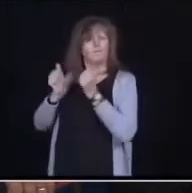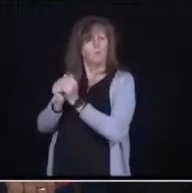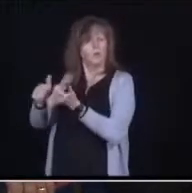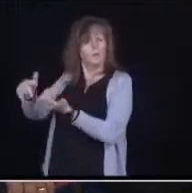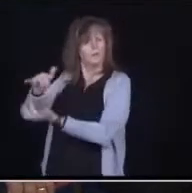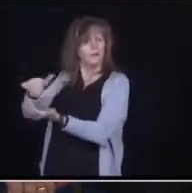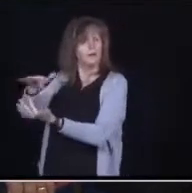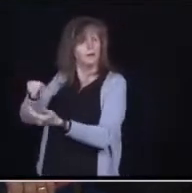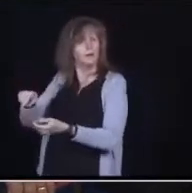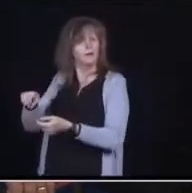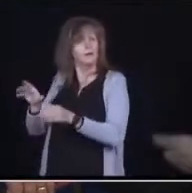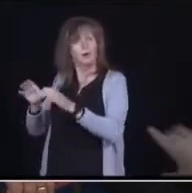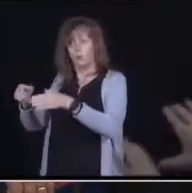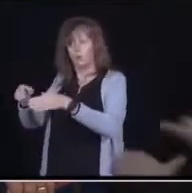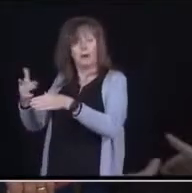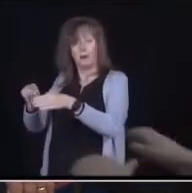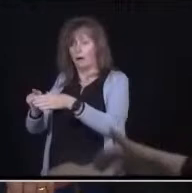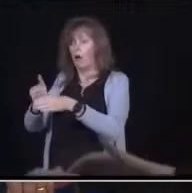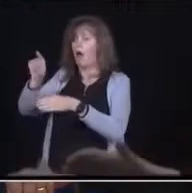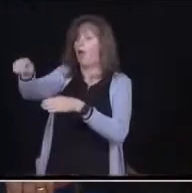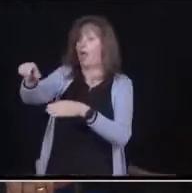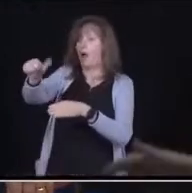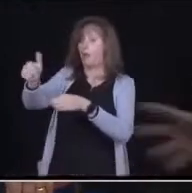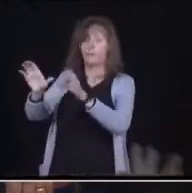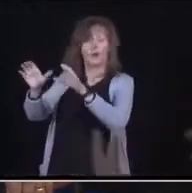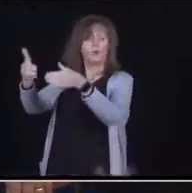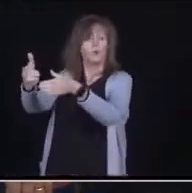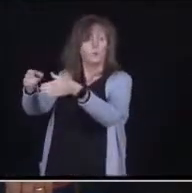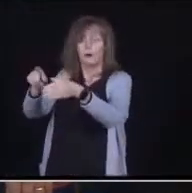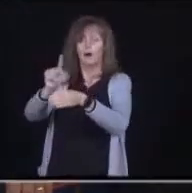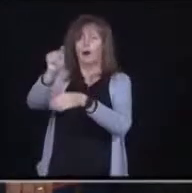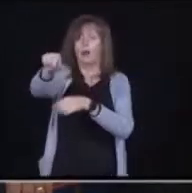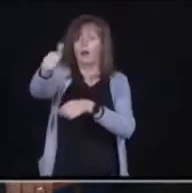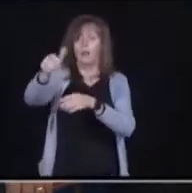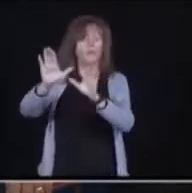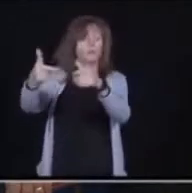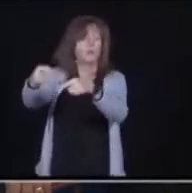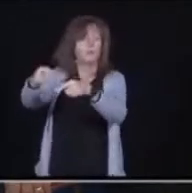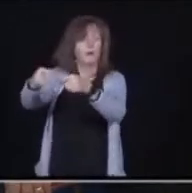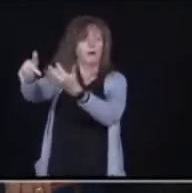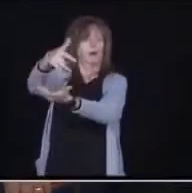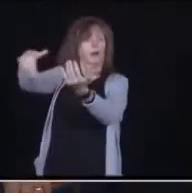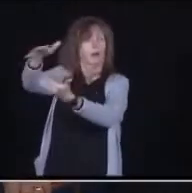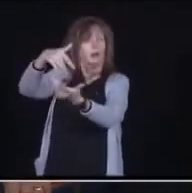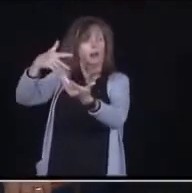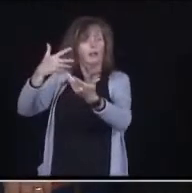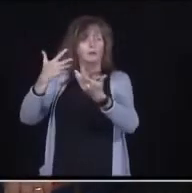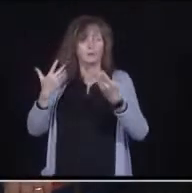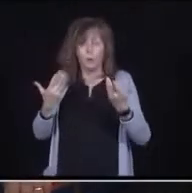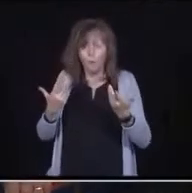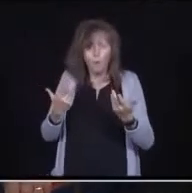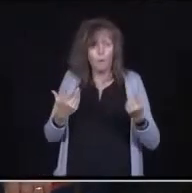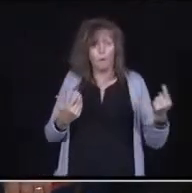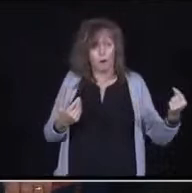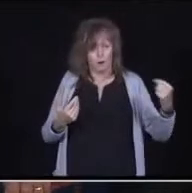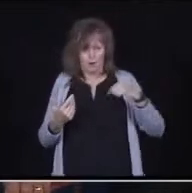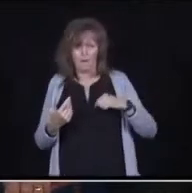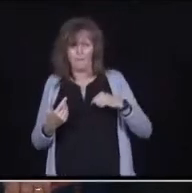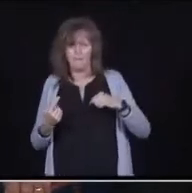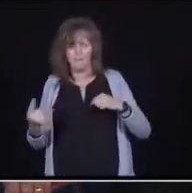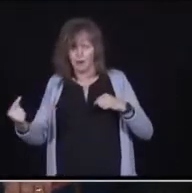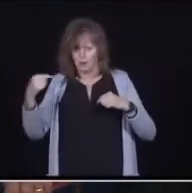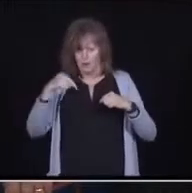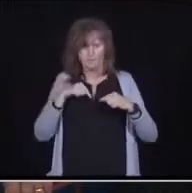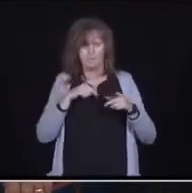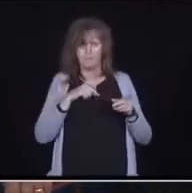that group, hang around with or live with, and then the intersection when you have a gathering at a personal level. Then